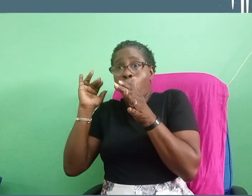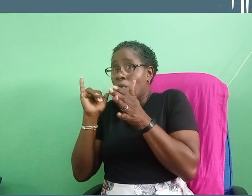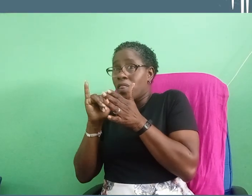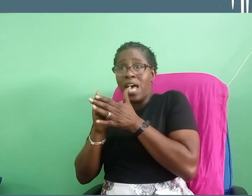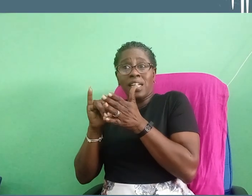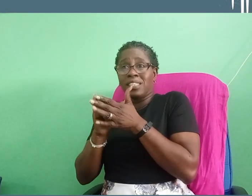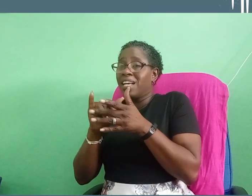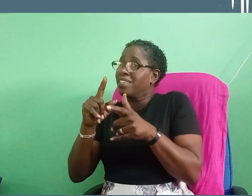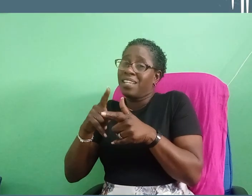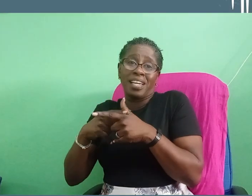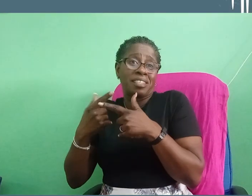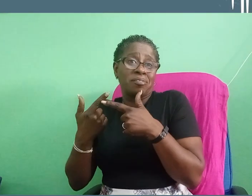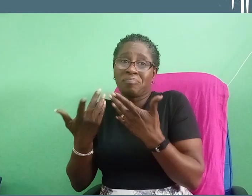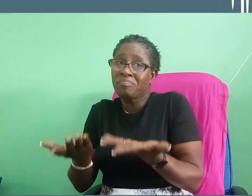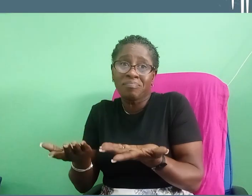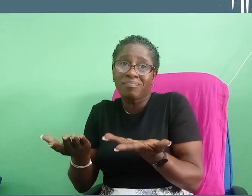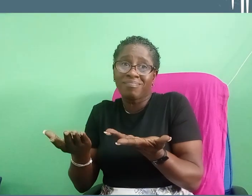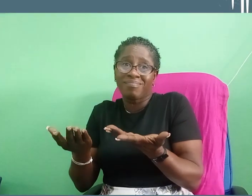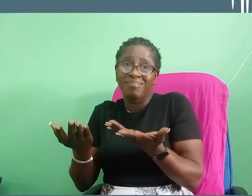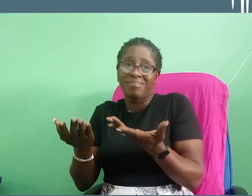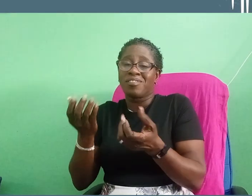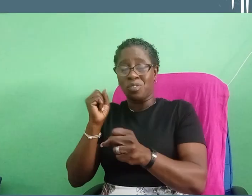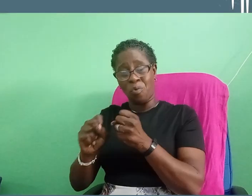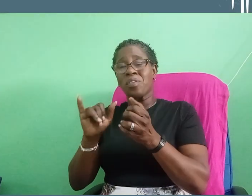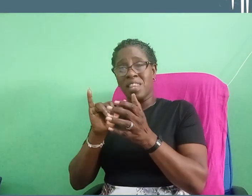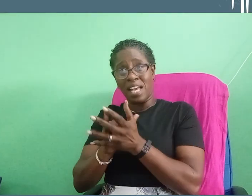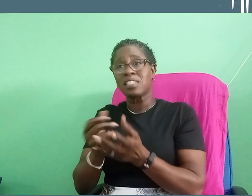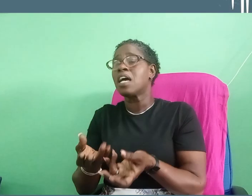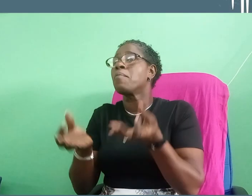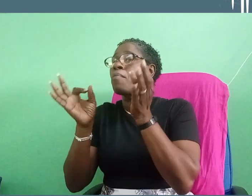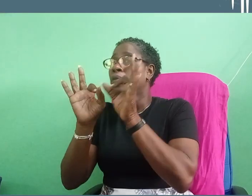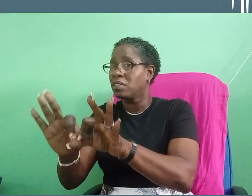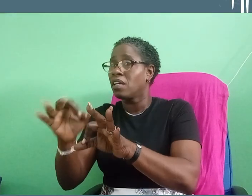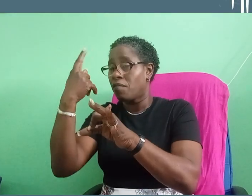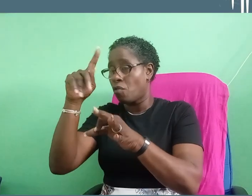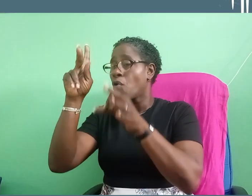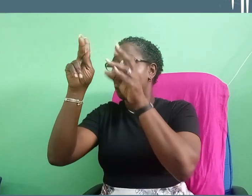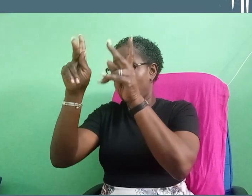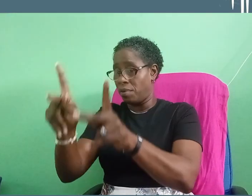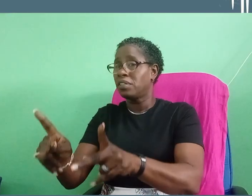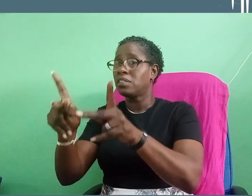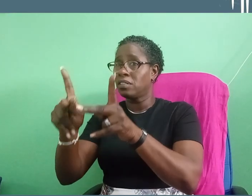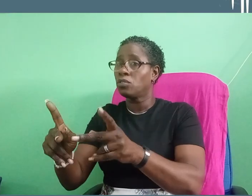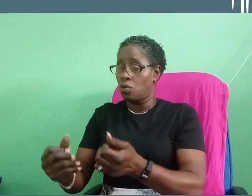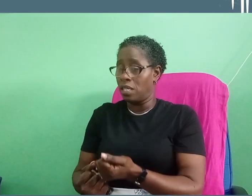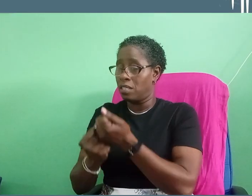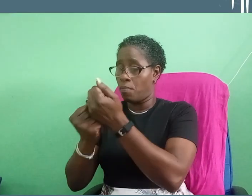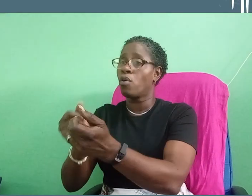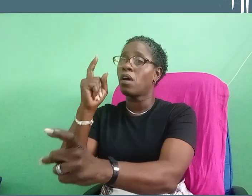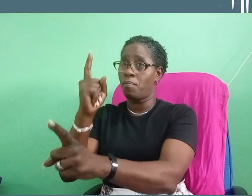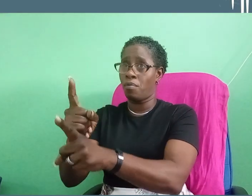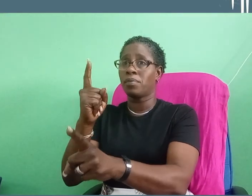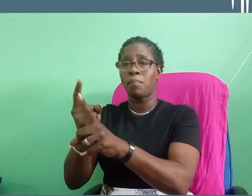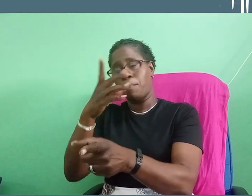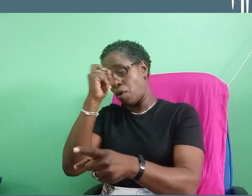many different ways that a client might interact with me, and these are indications that they might, need support in this area or might potentially have a